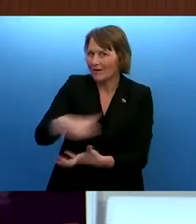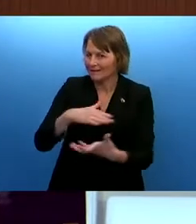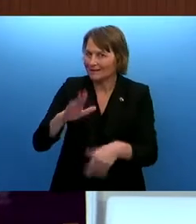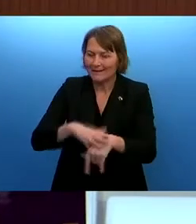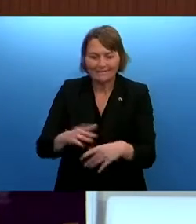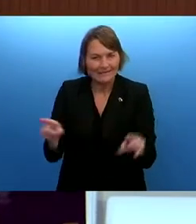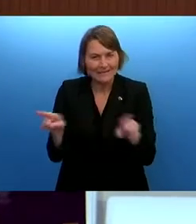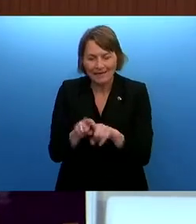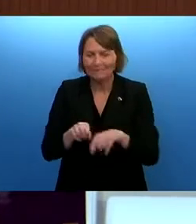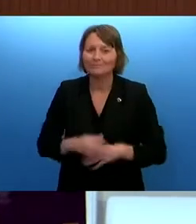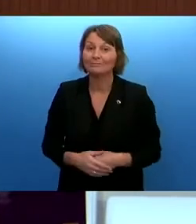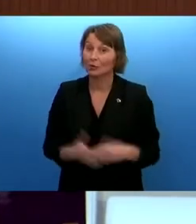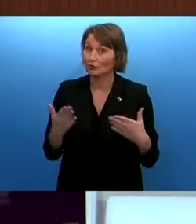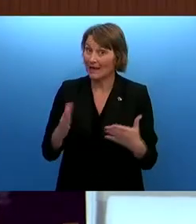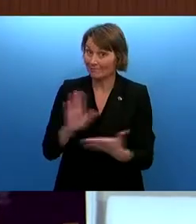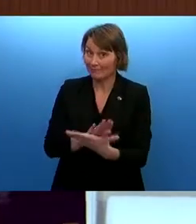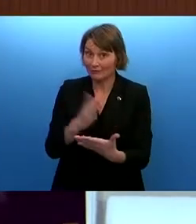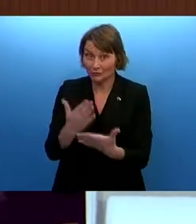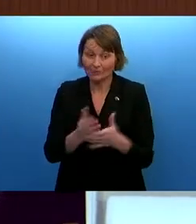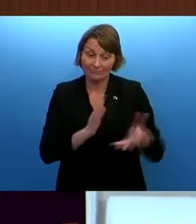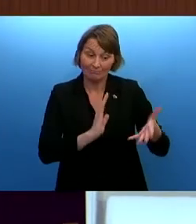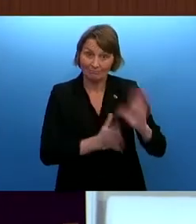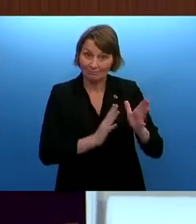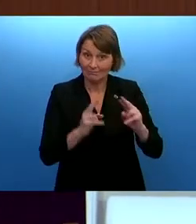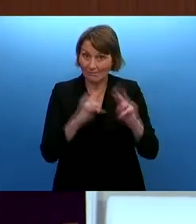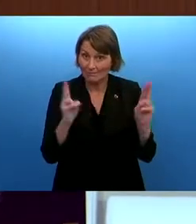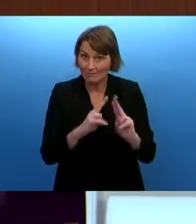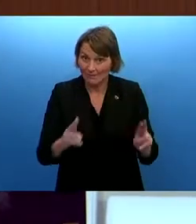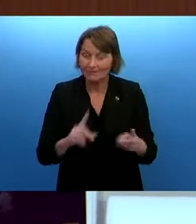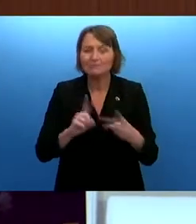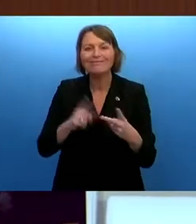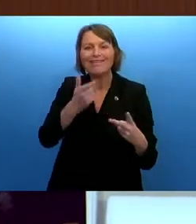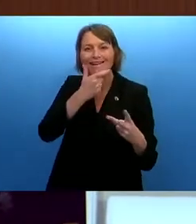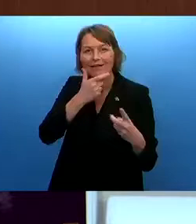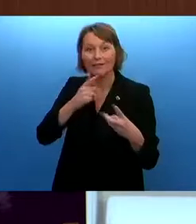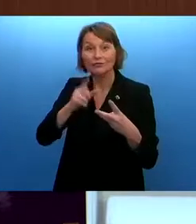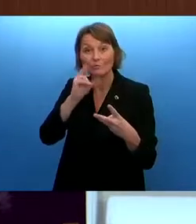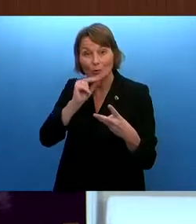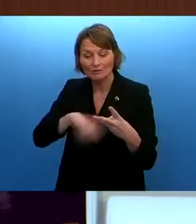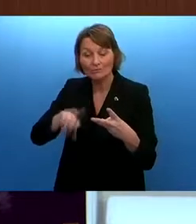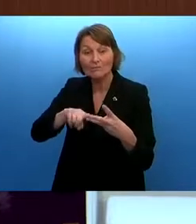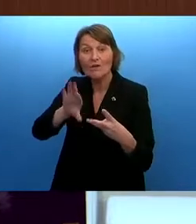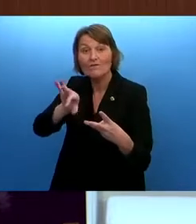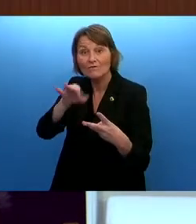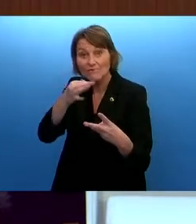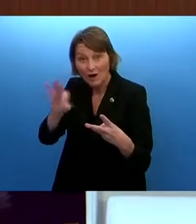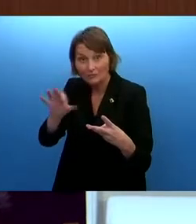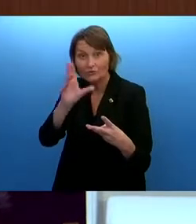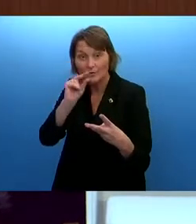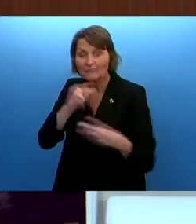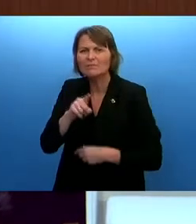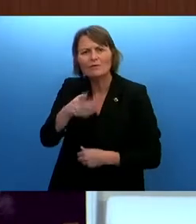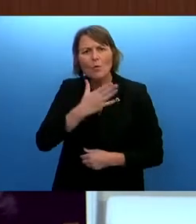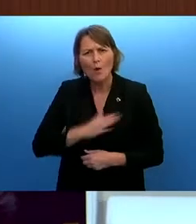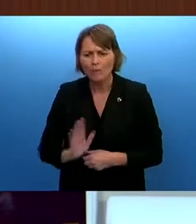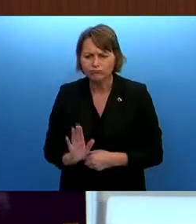have interpretation today in International Sign, English and French. If you wish to intervene